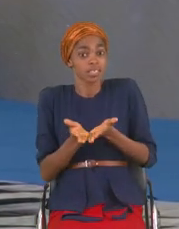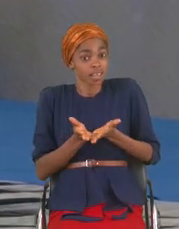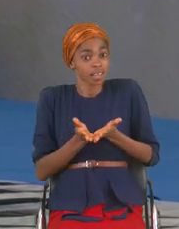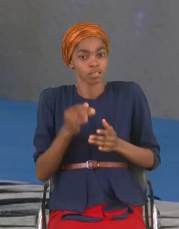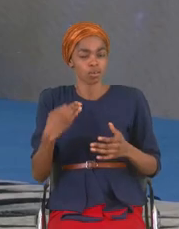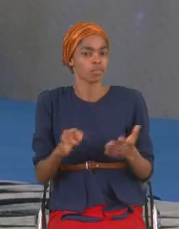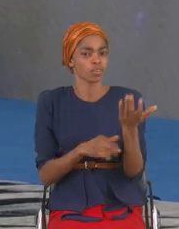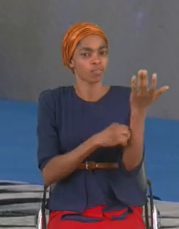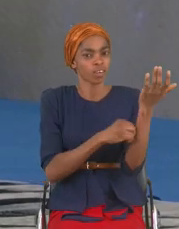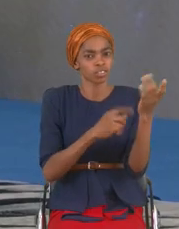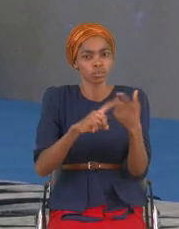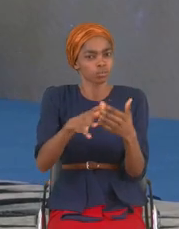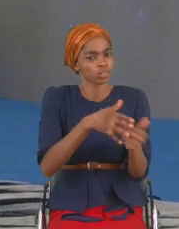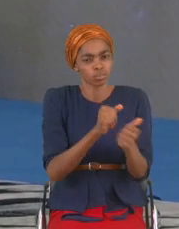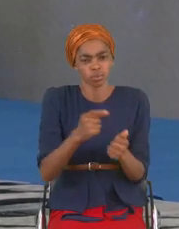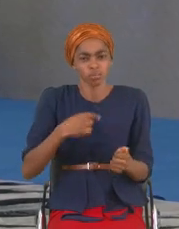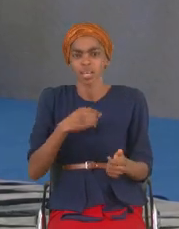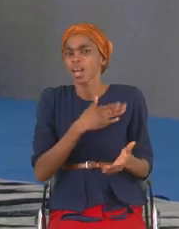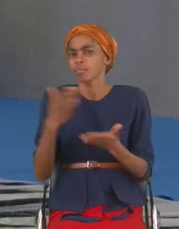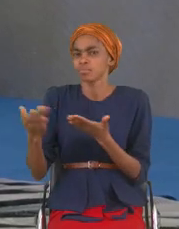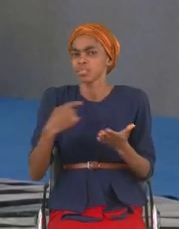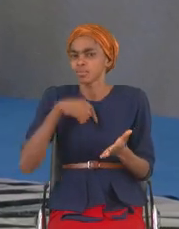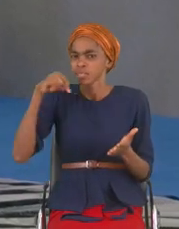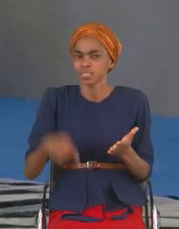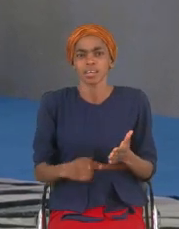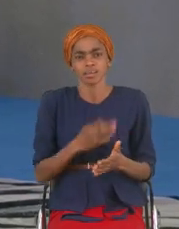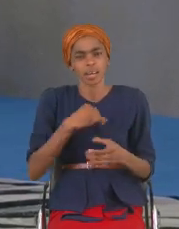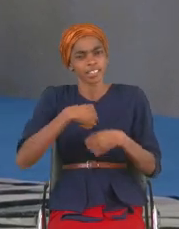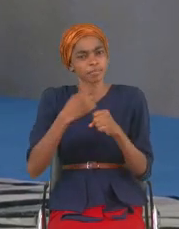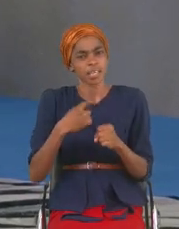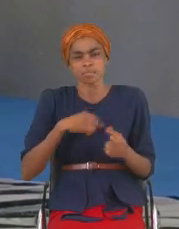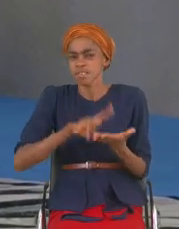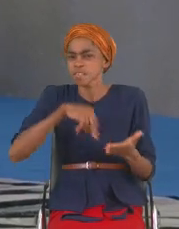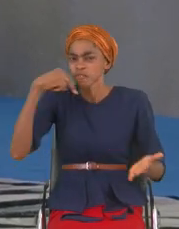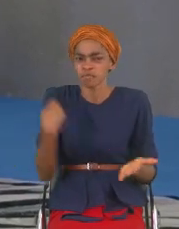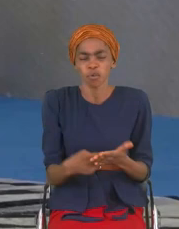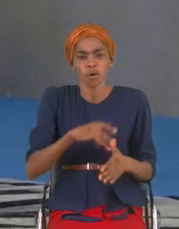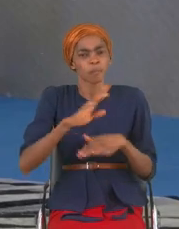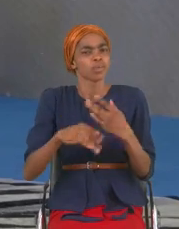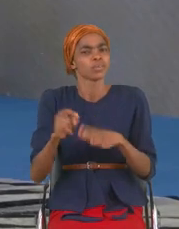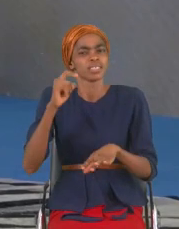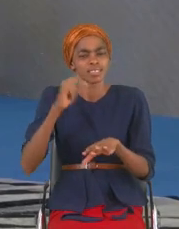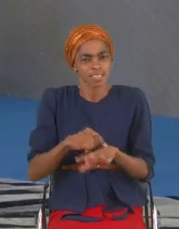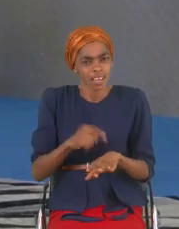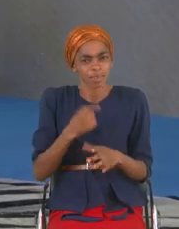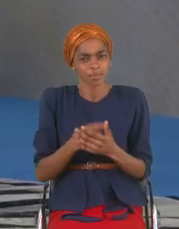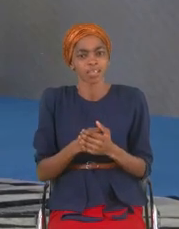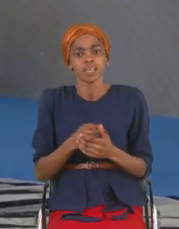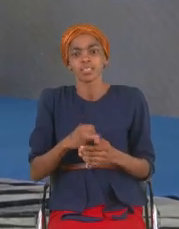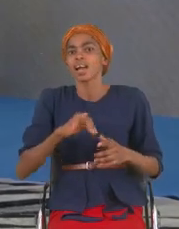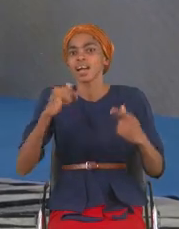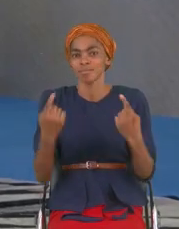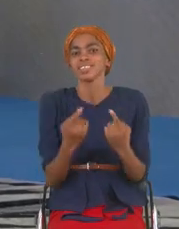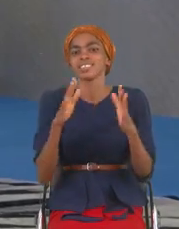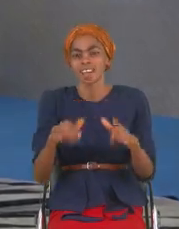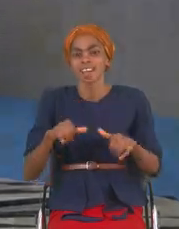flesh to rule me and run me down and make me fall all the time, saying, I'm still a sinner.